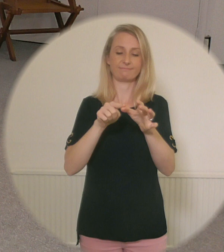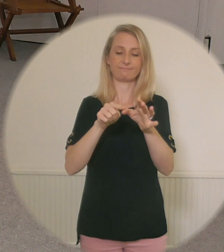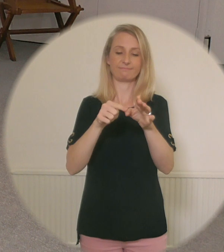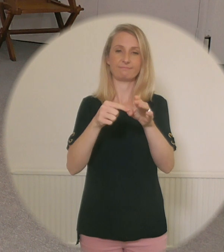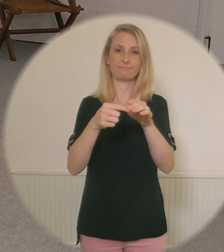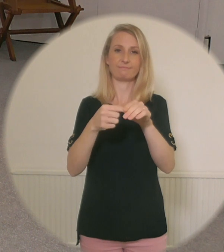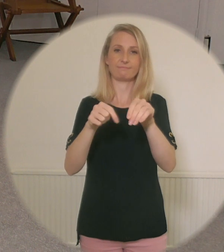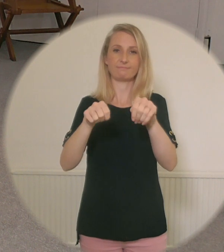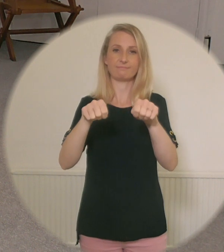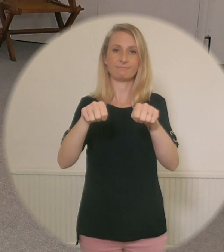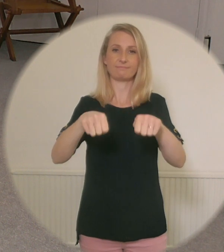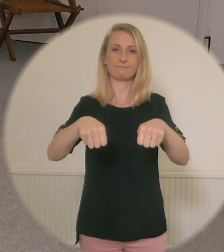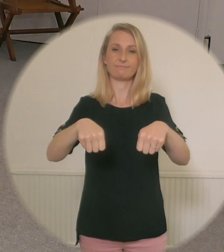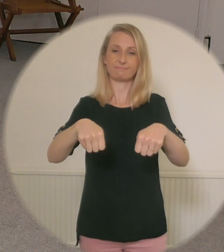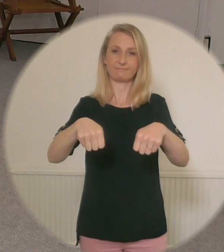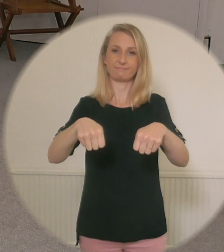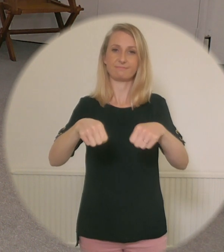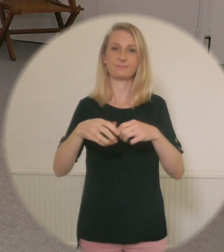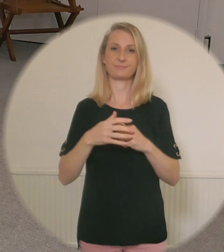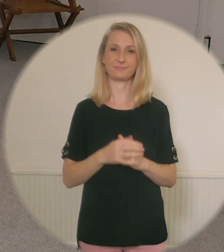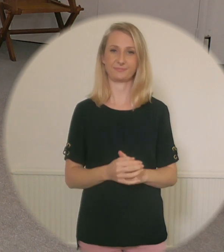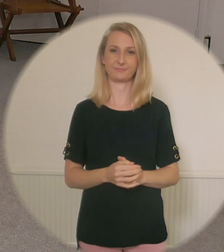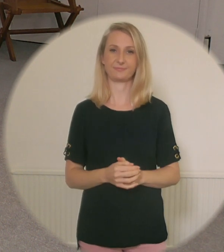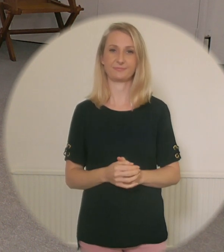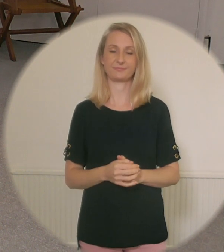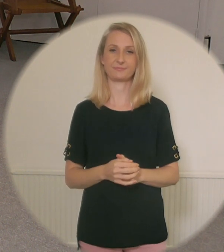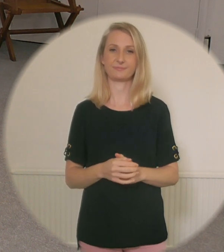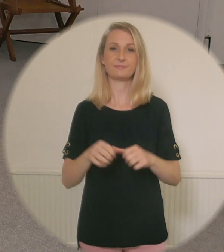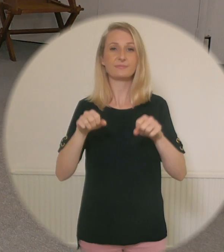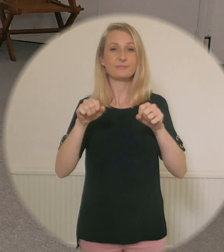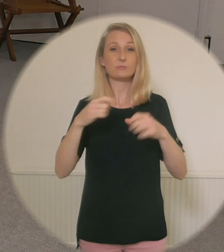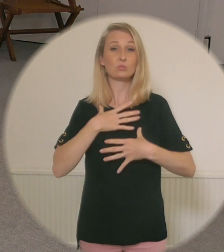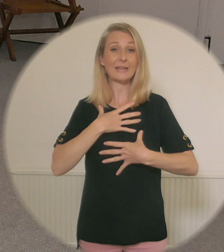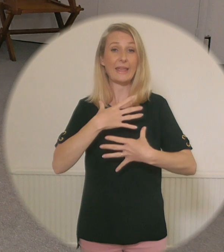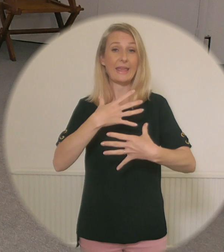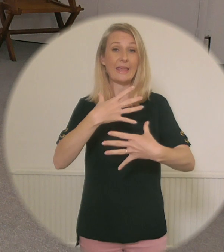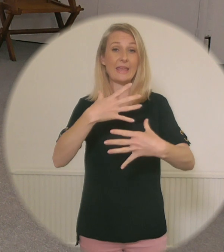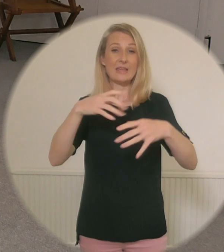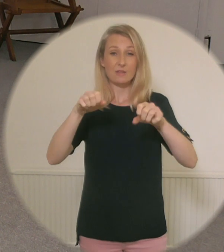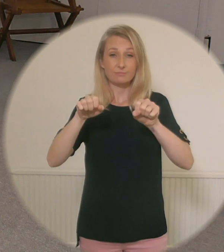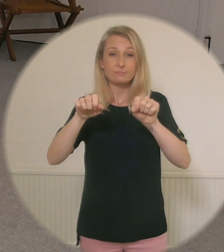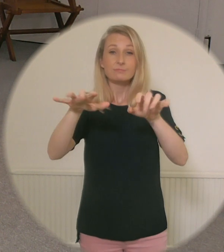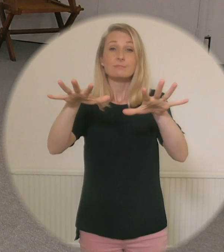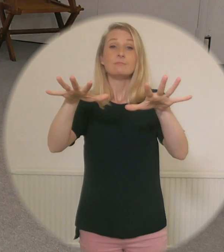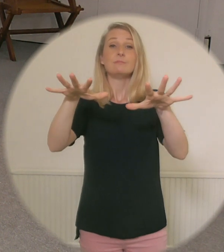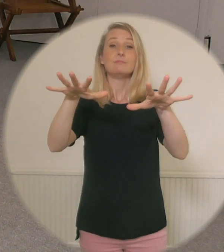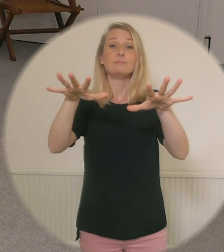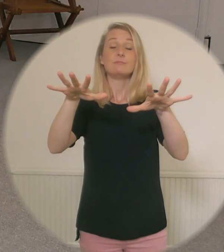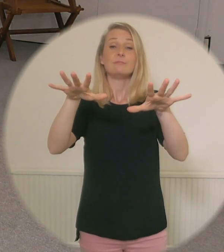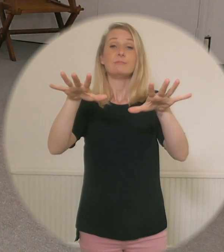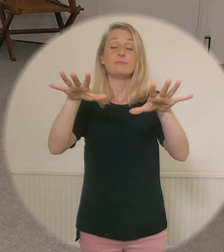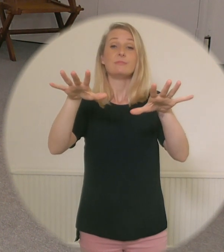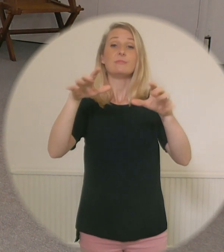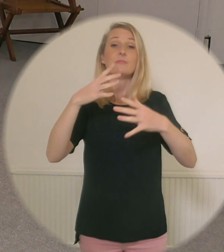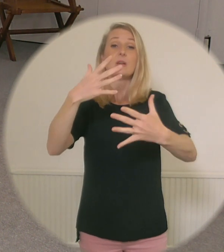floor. As you breathe in, we're going to stretch and separate the fingers. As you breathe out, make